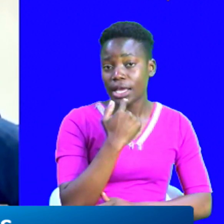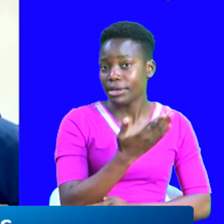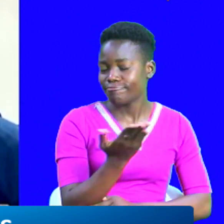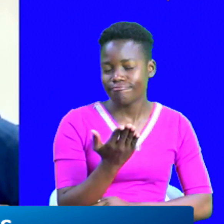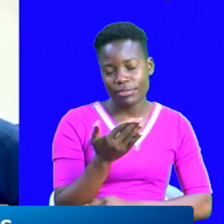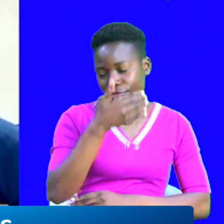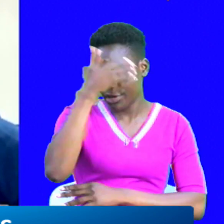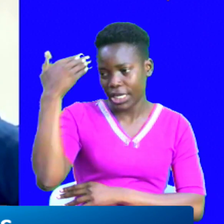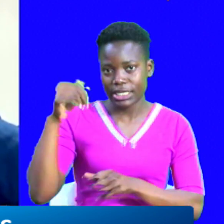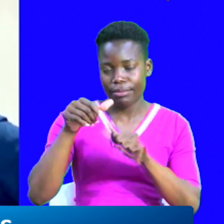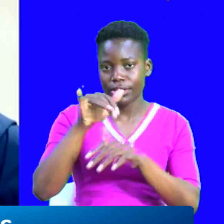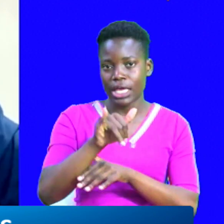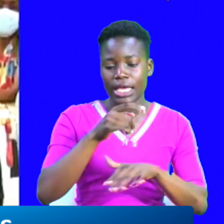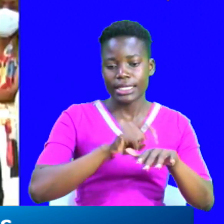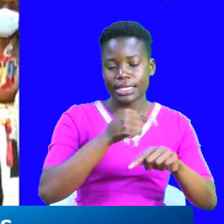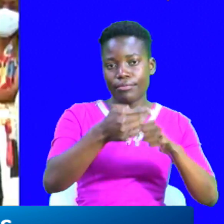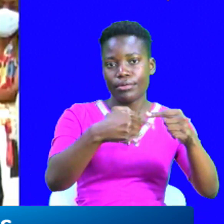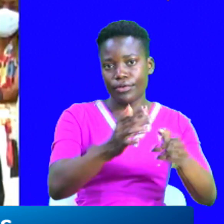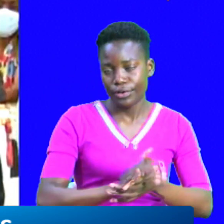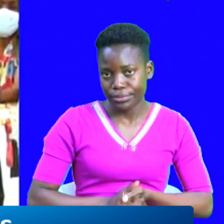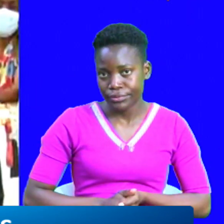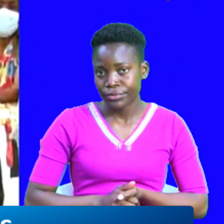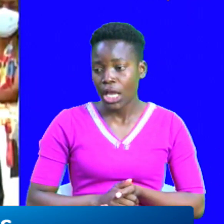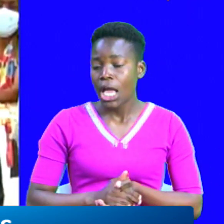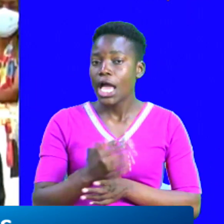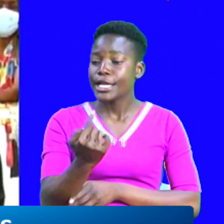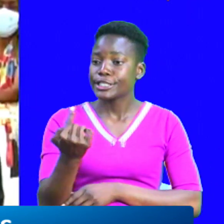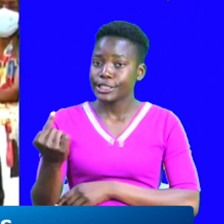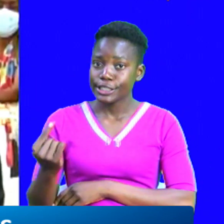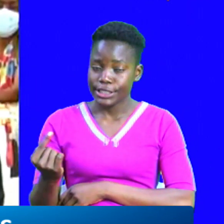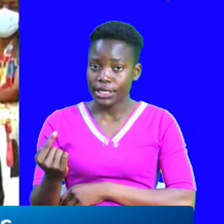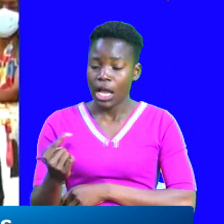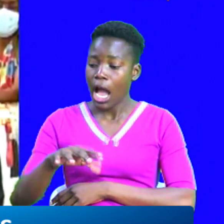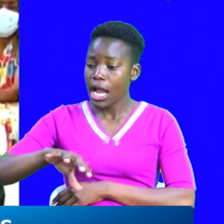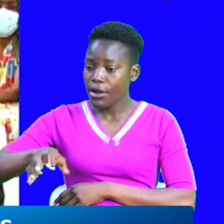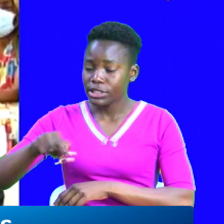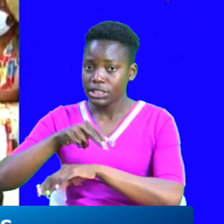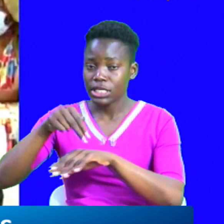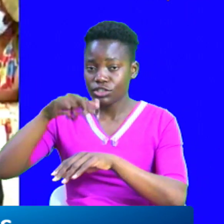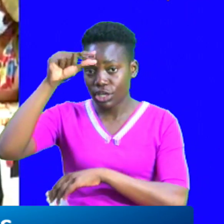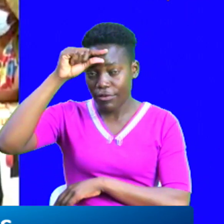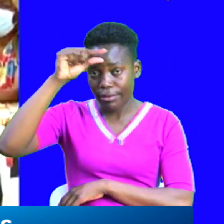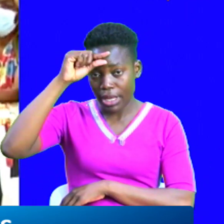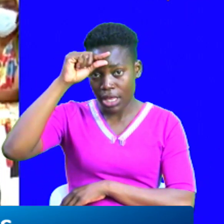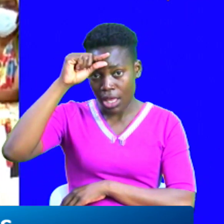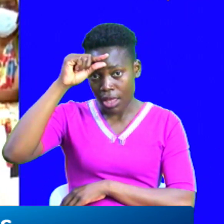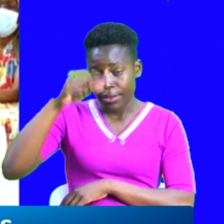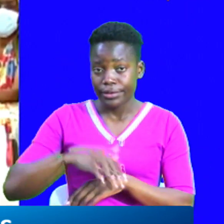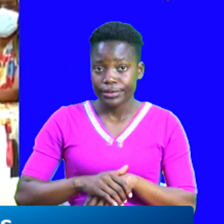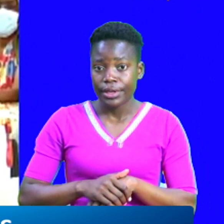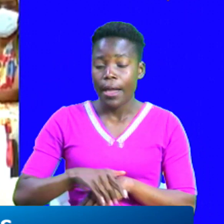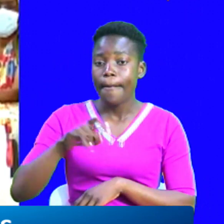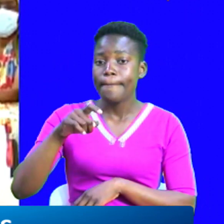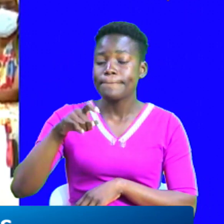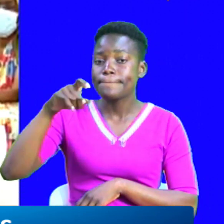go. It's time we move on. Every entity of the state, counties, national government, parastatals, everybody gets audited.